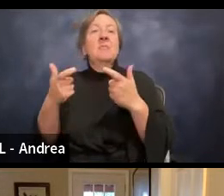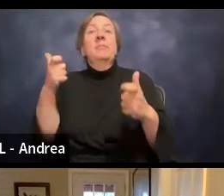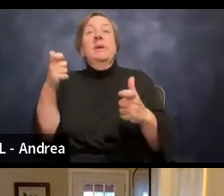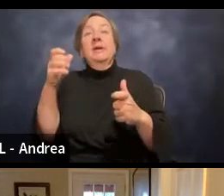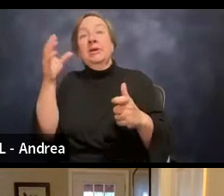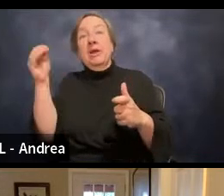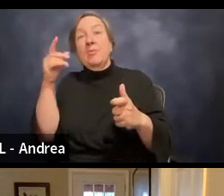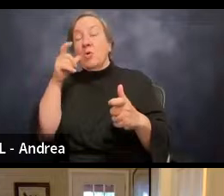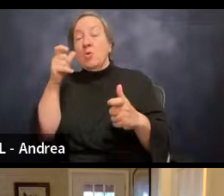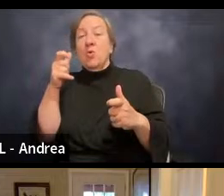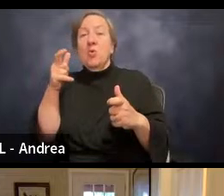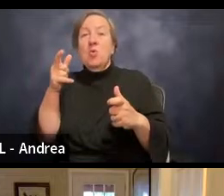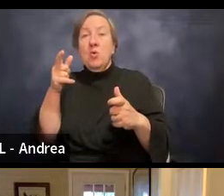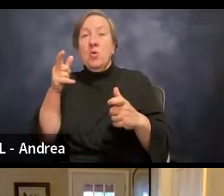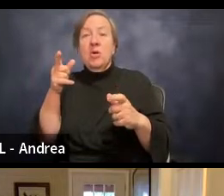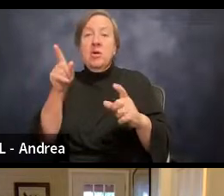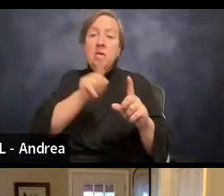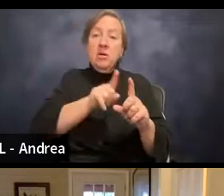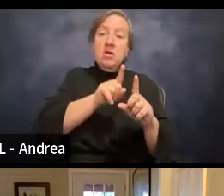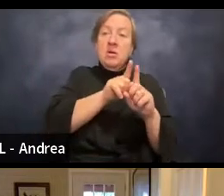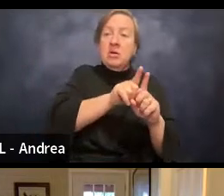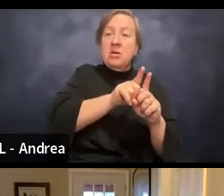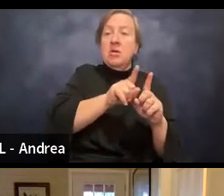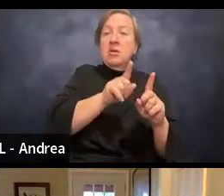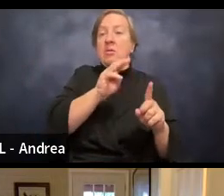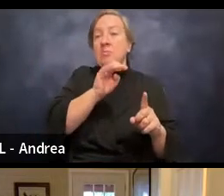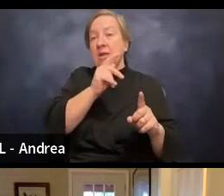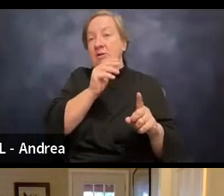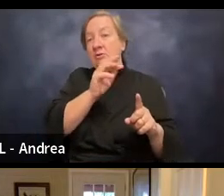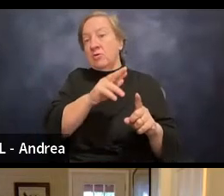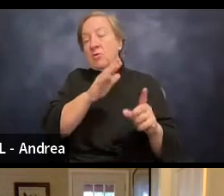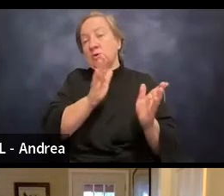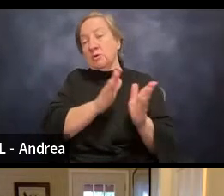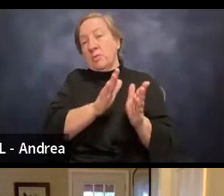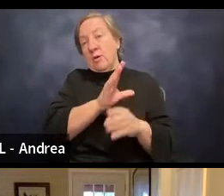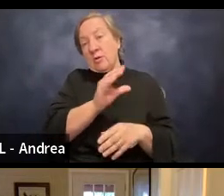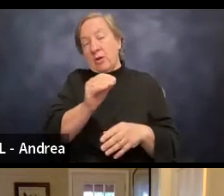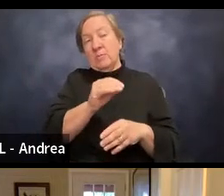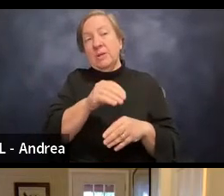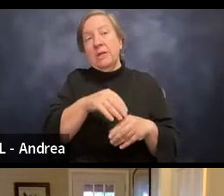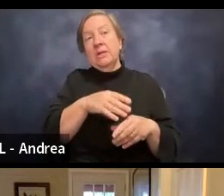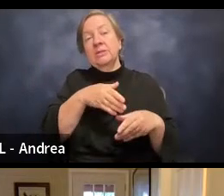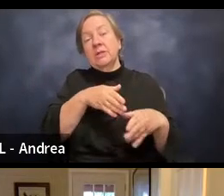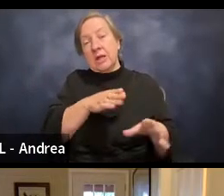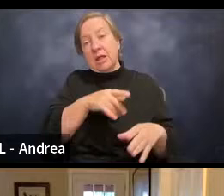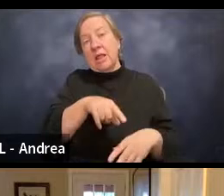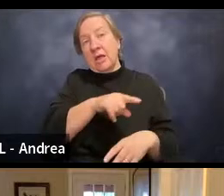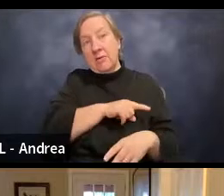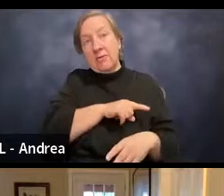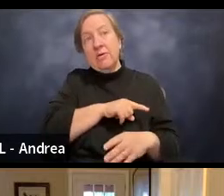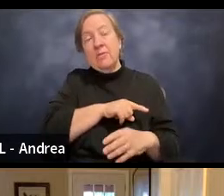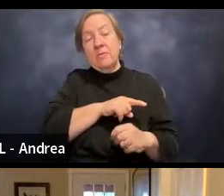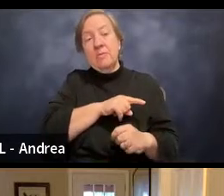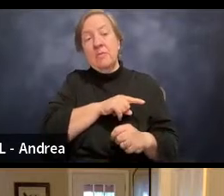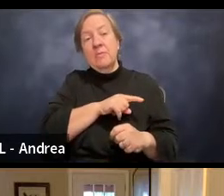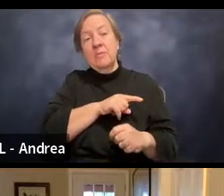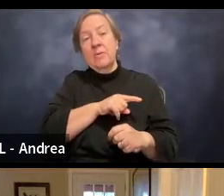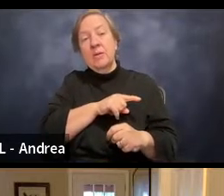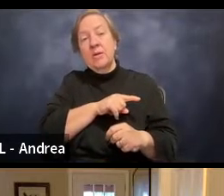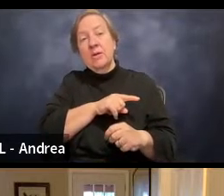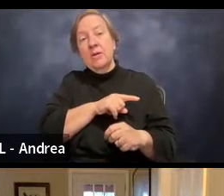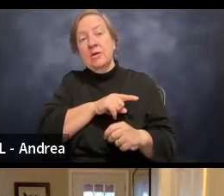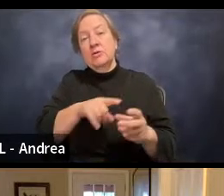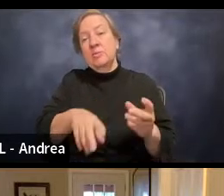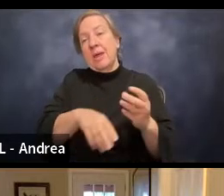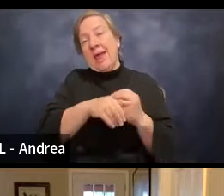that basically go and mentor smaller firms and allow them to be added under